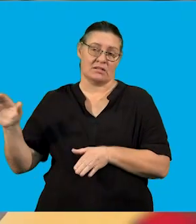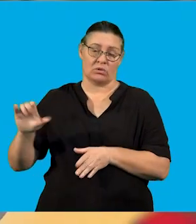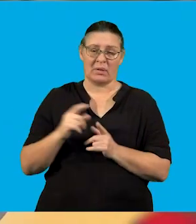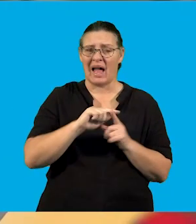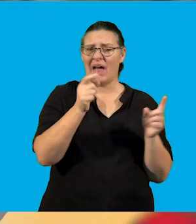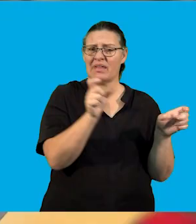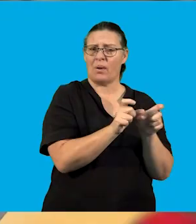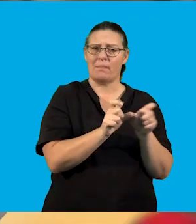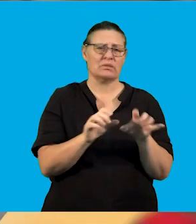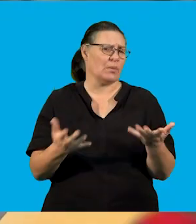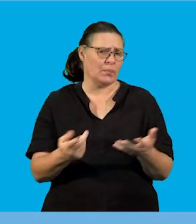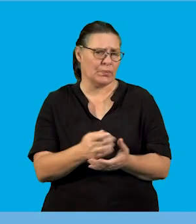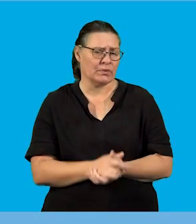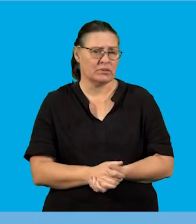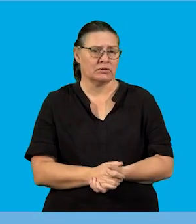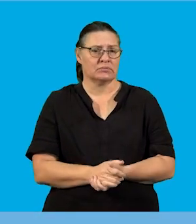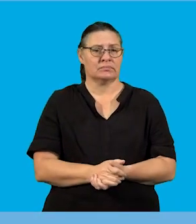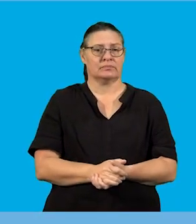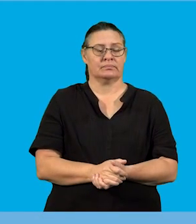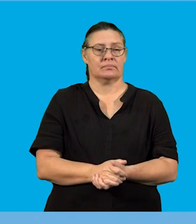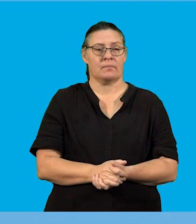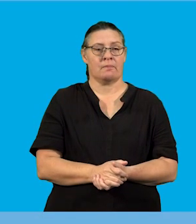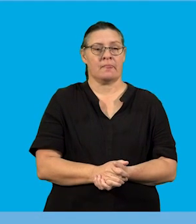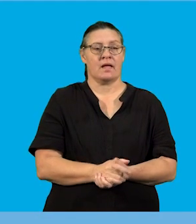how about other compounds?